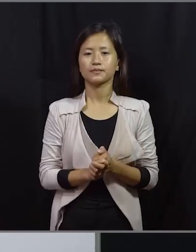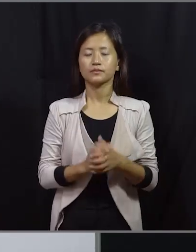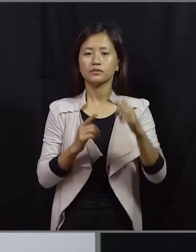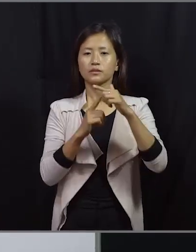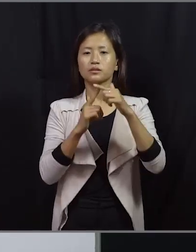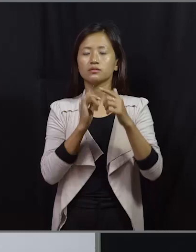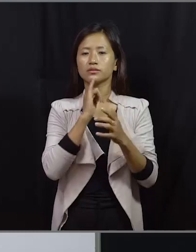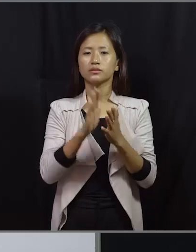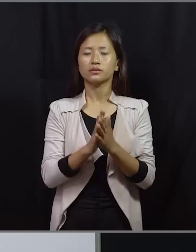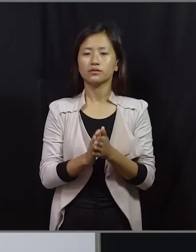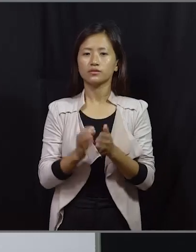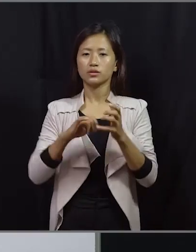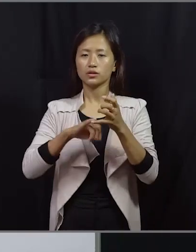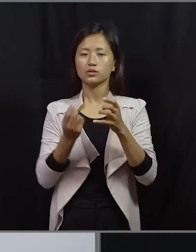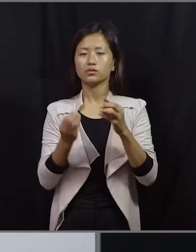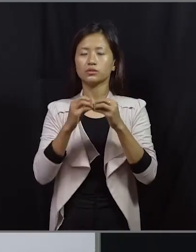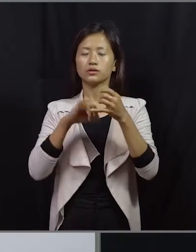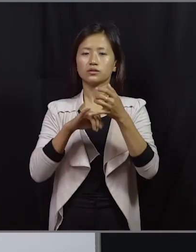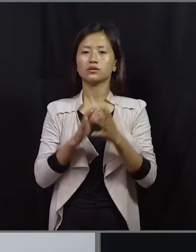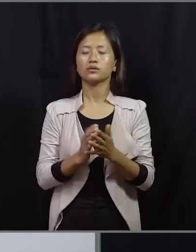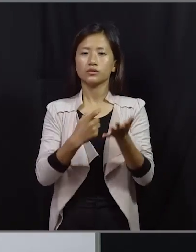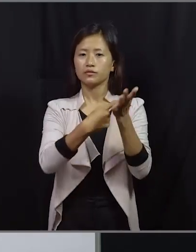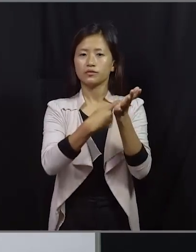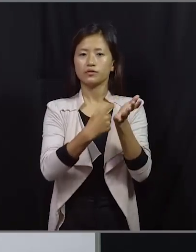T is a subset of R.